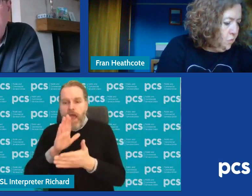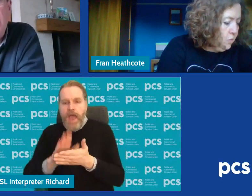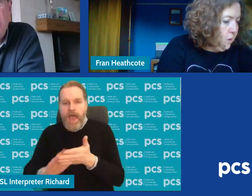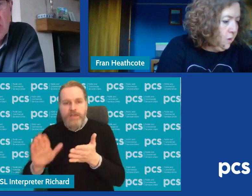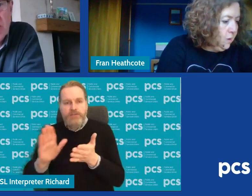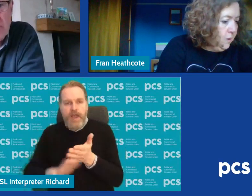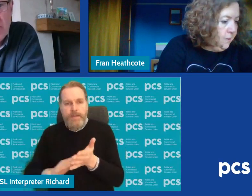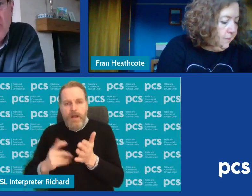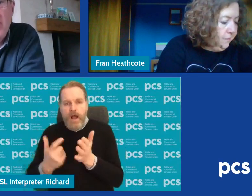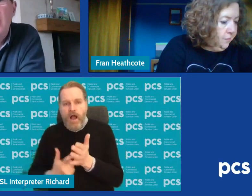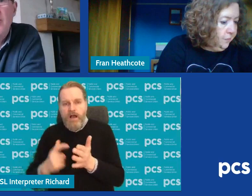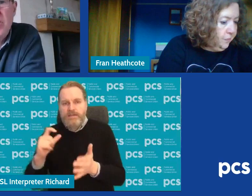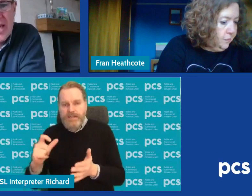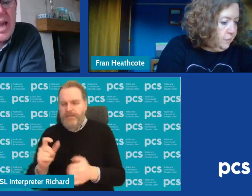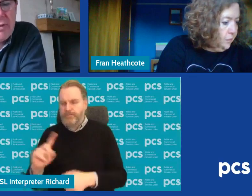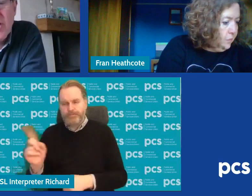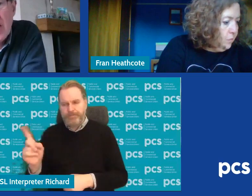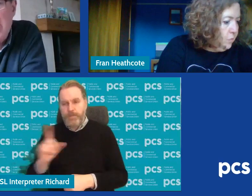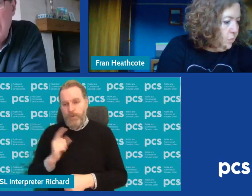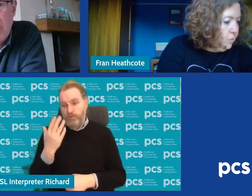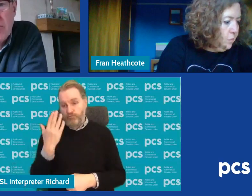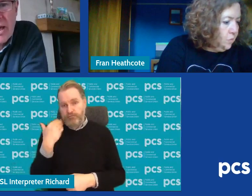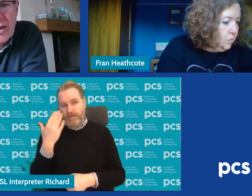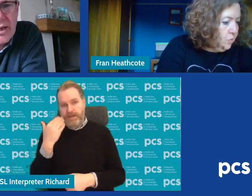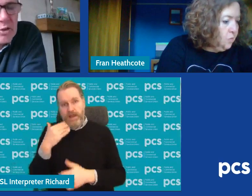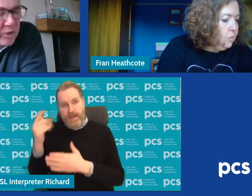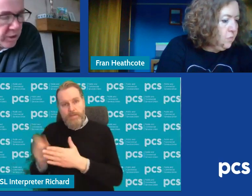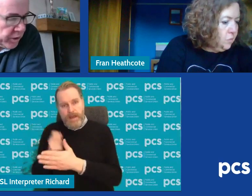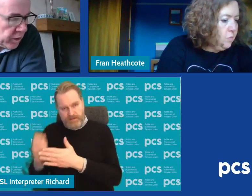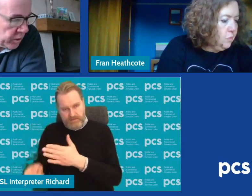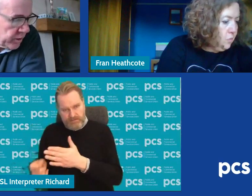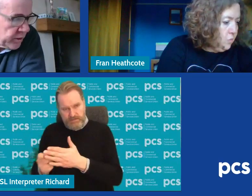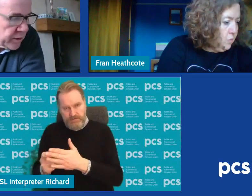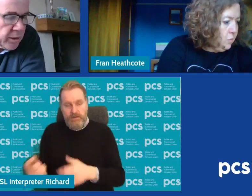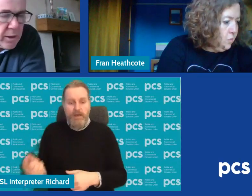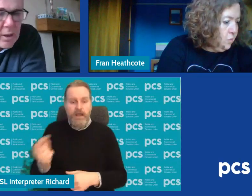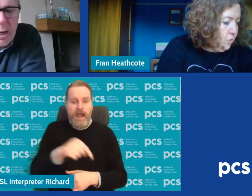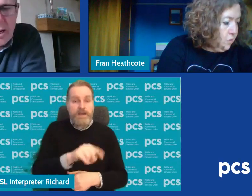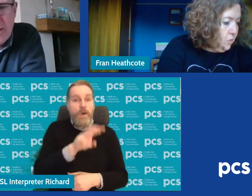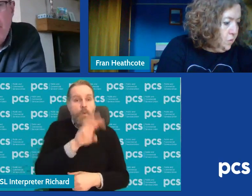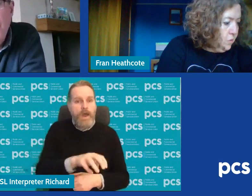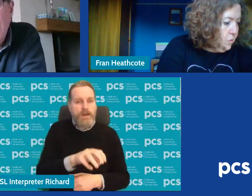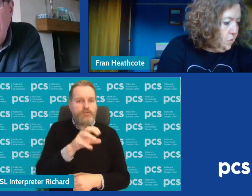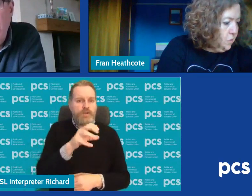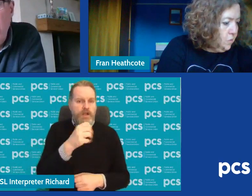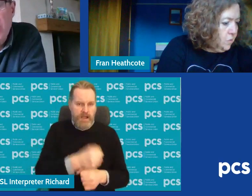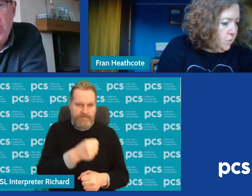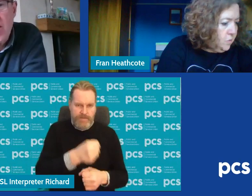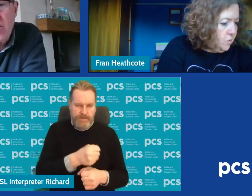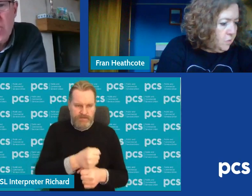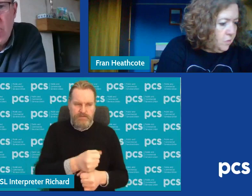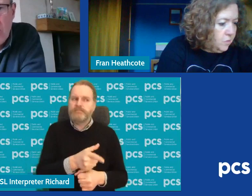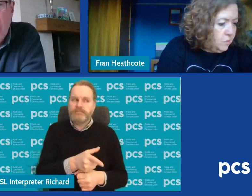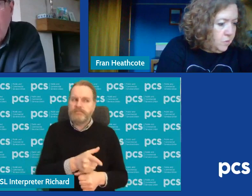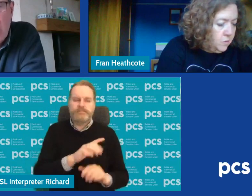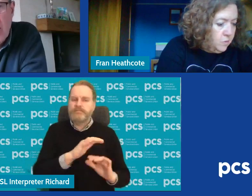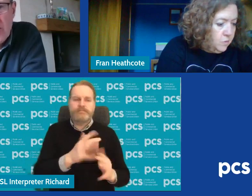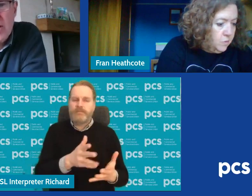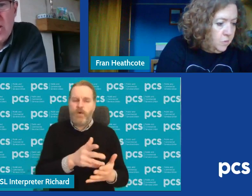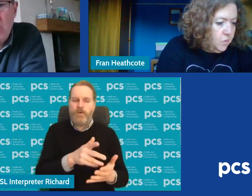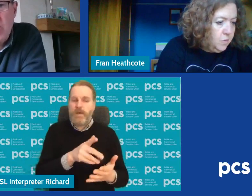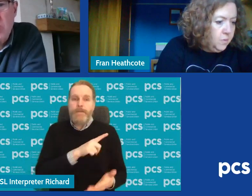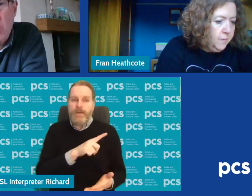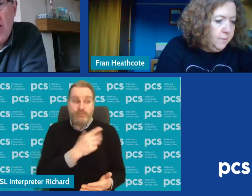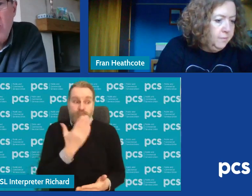Office Agency, Welsh Government, because they have a 6-month mandate, so they're not included. And the ones that are not, the only